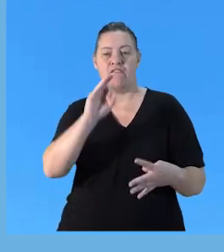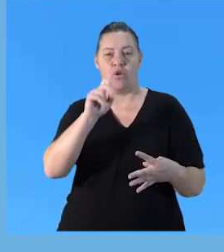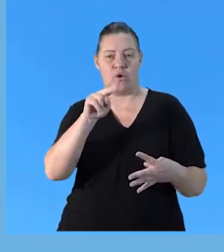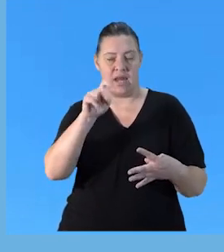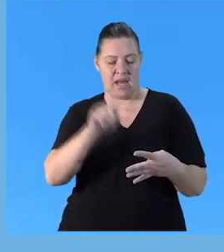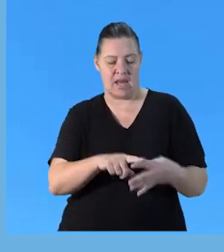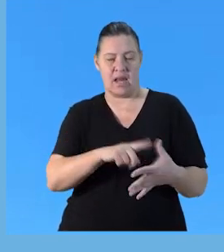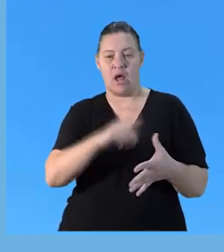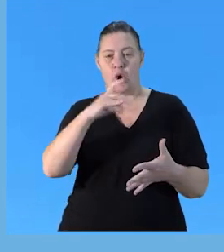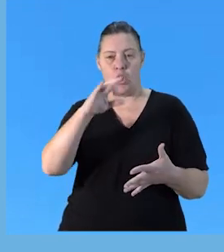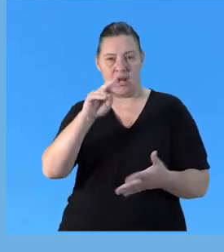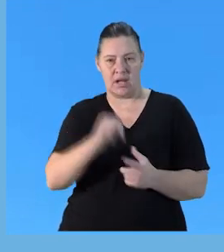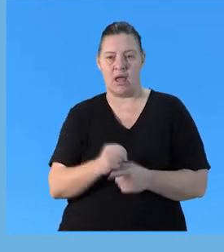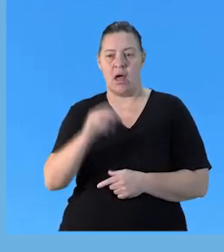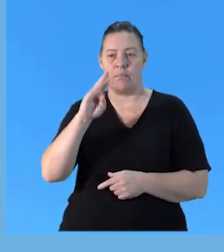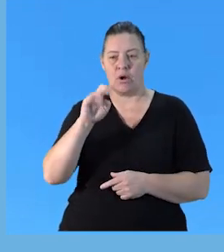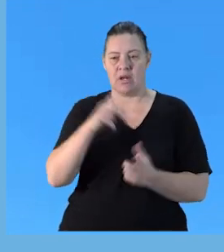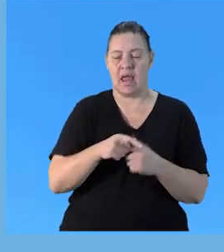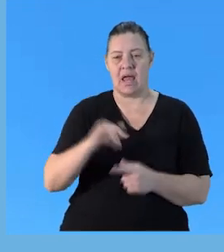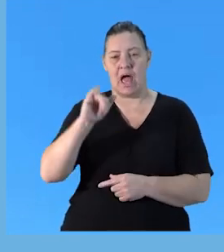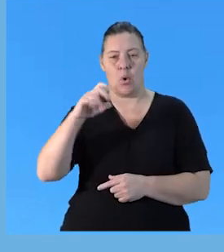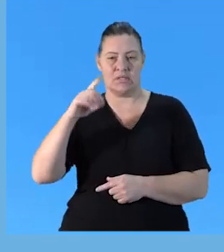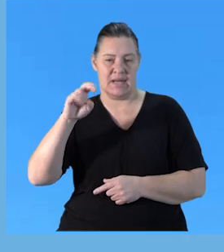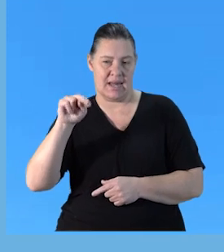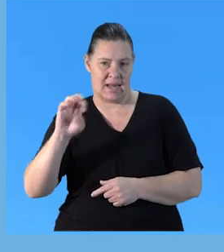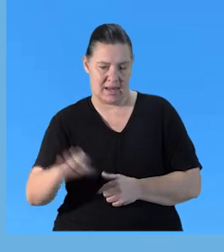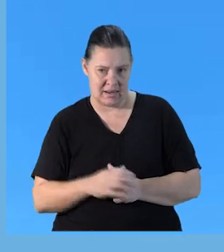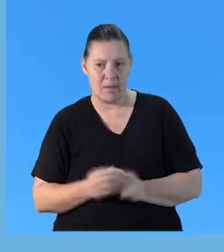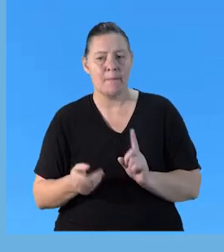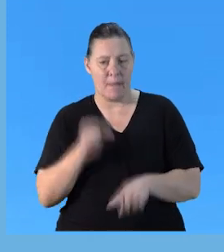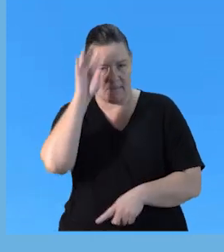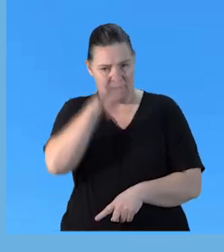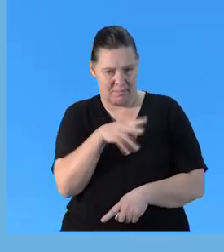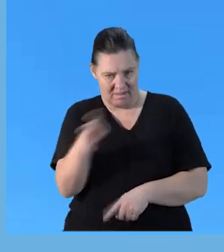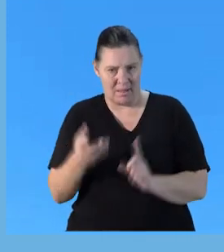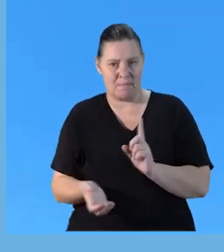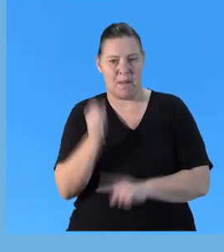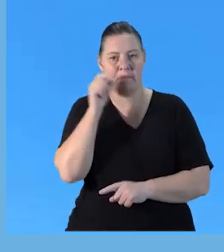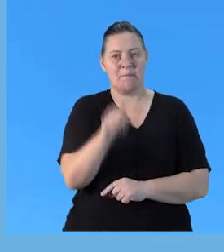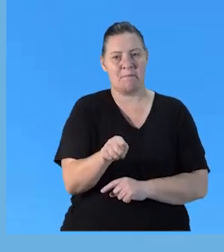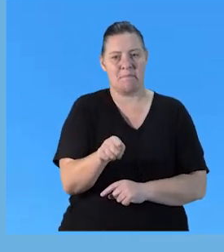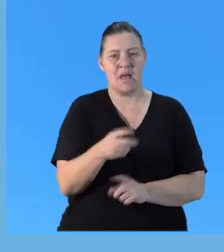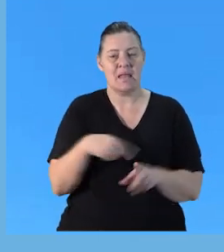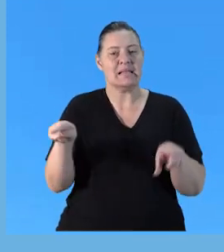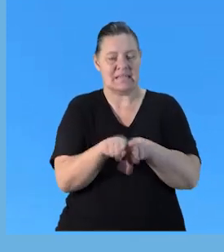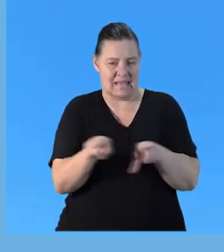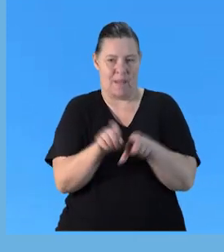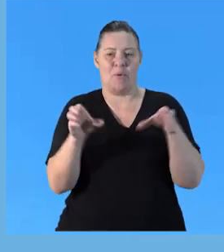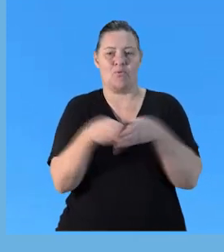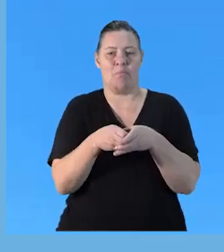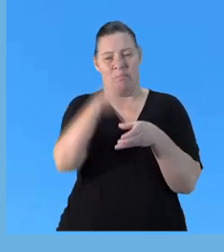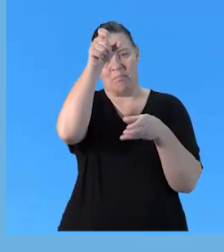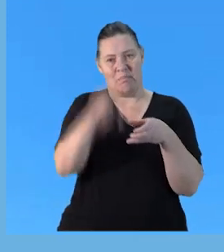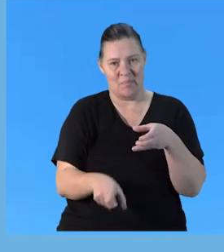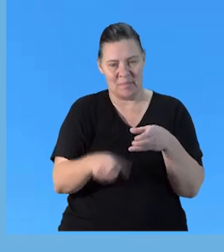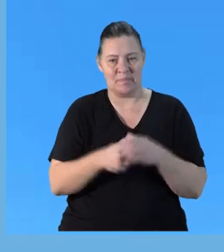insulator and a conductor. Remember that the resistors, they are resisting the flow or the movement of current. And we do know that insulators,